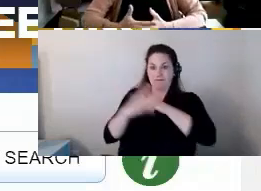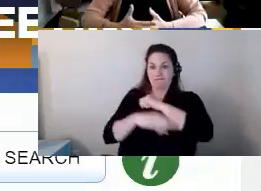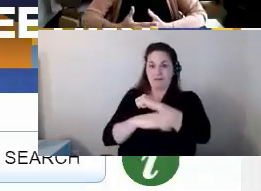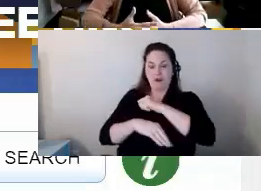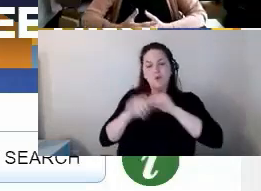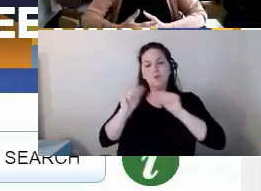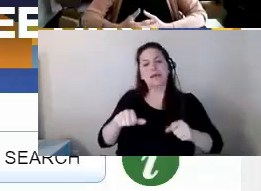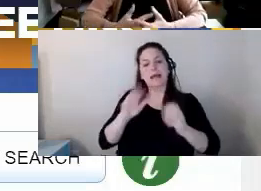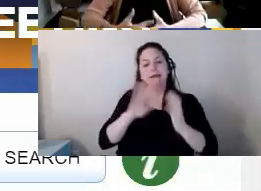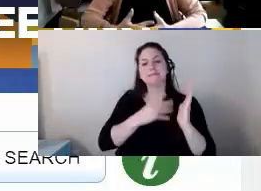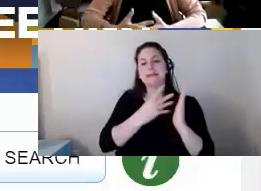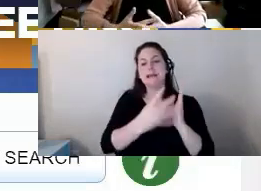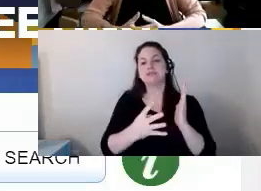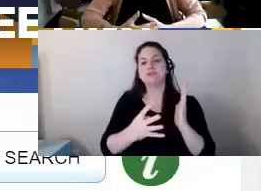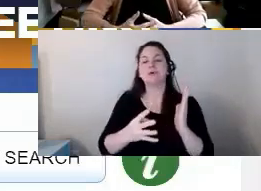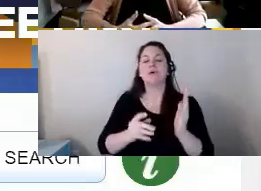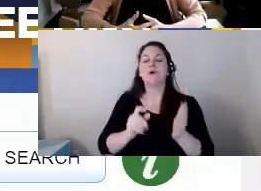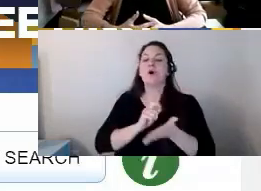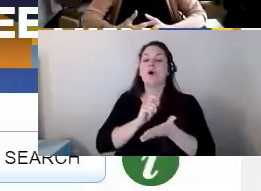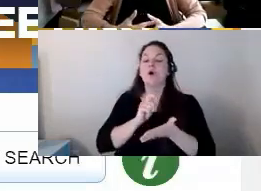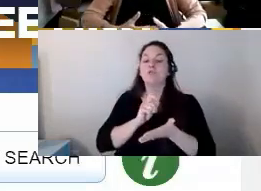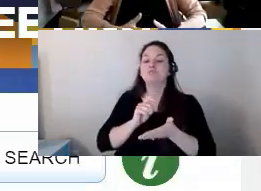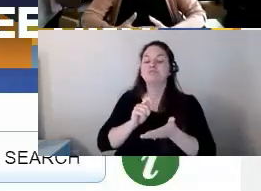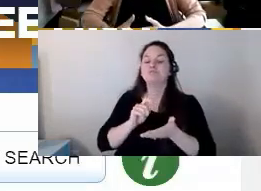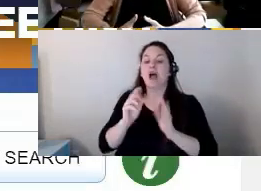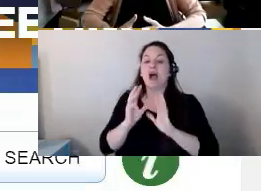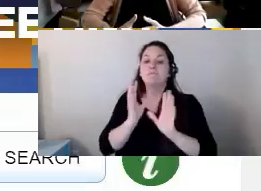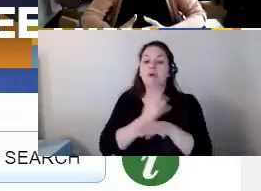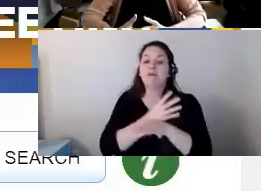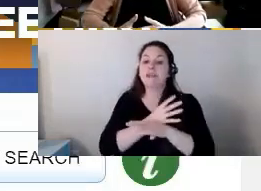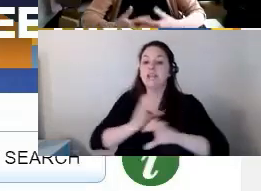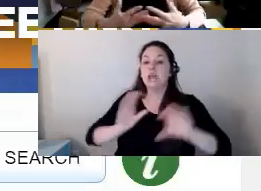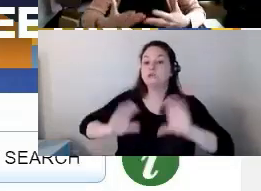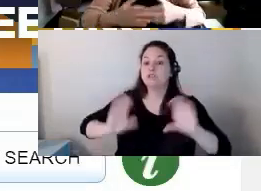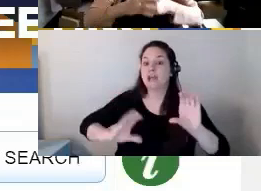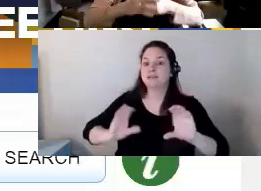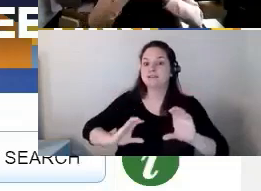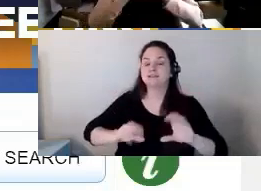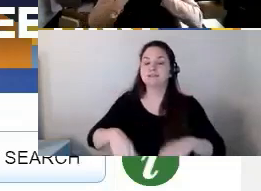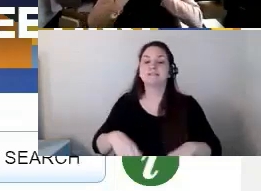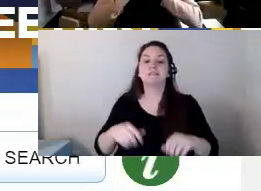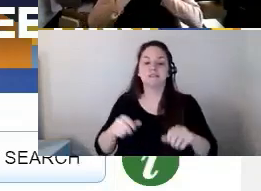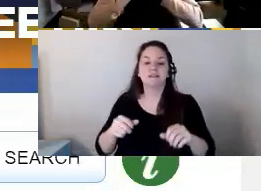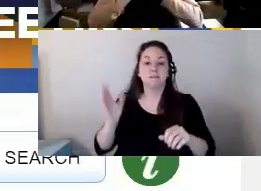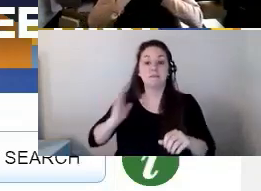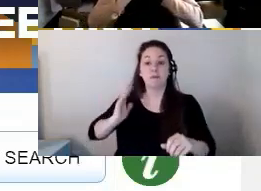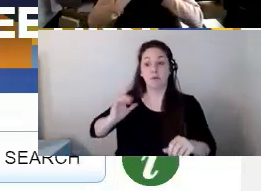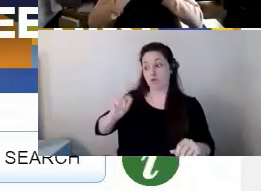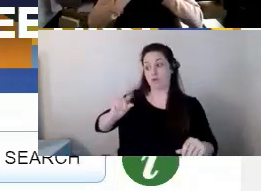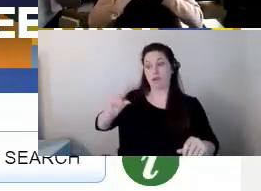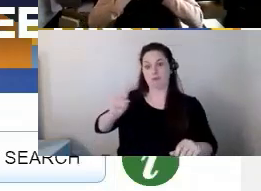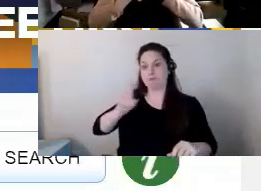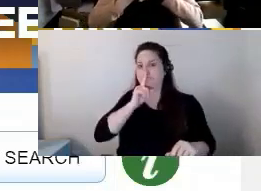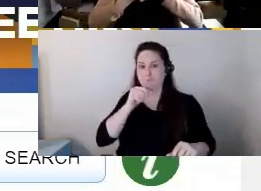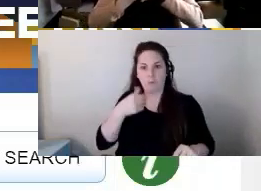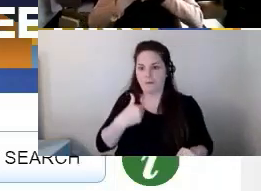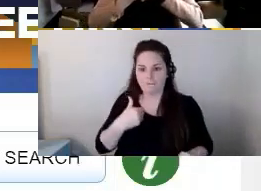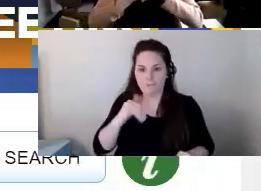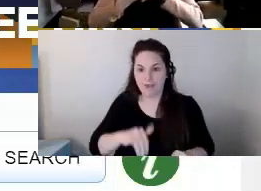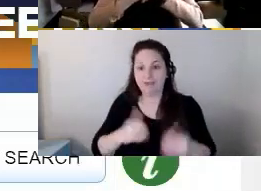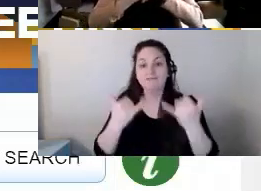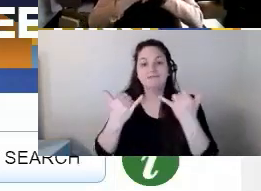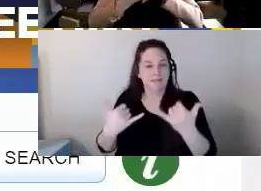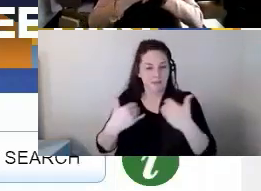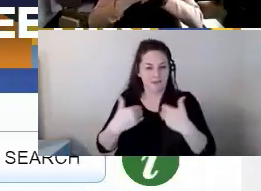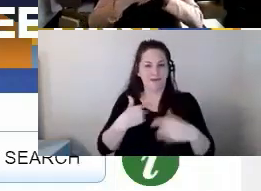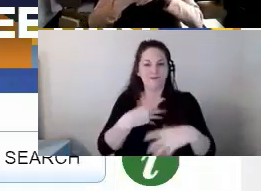written video chats. We didn't have when we did the 2020 video chats